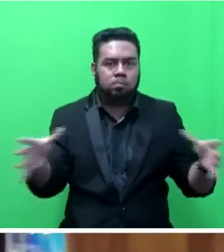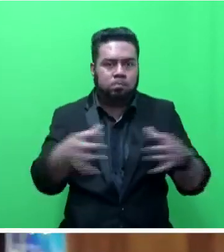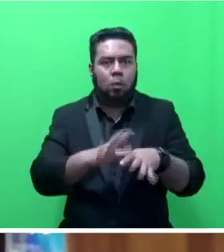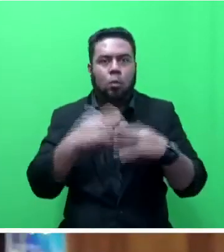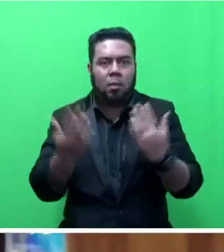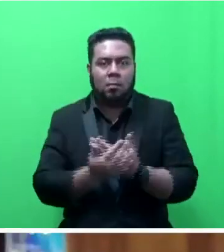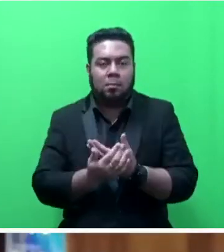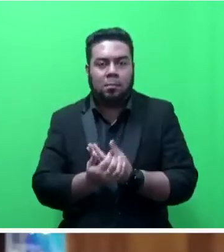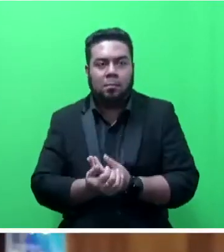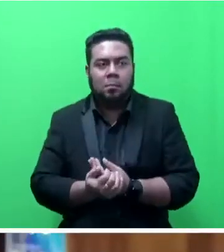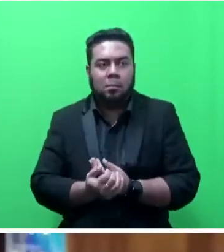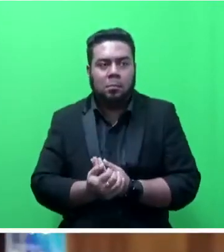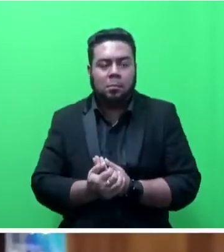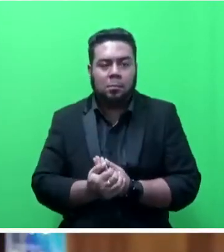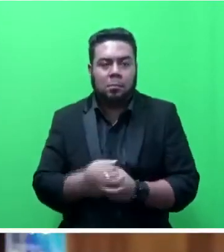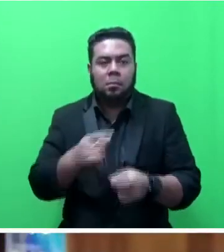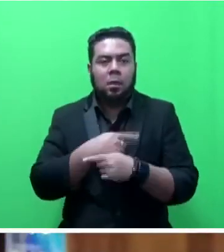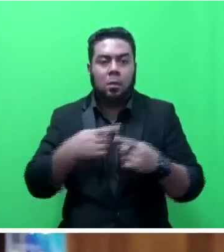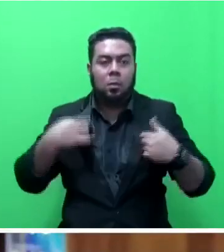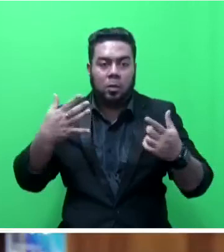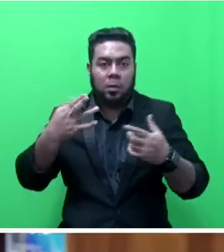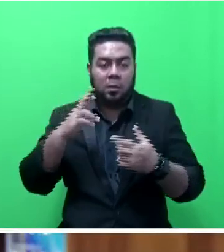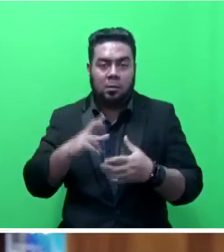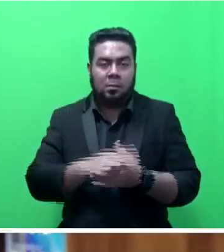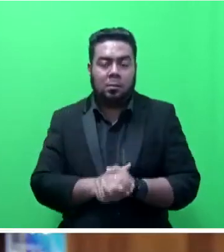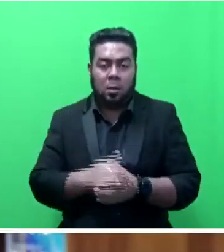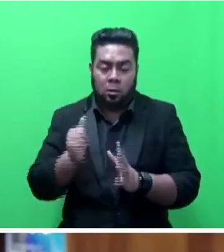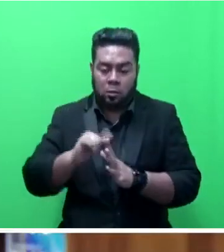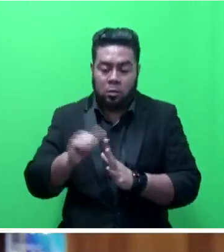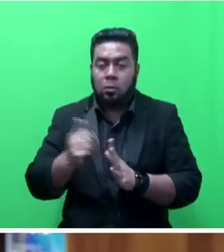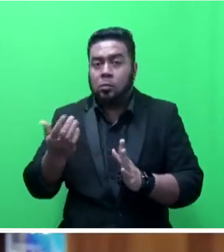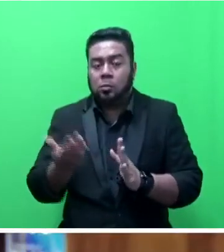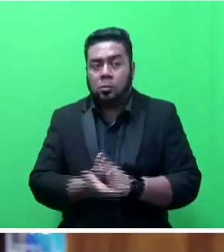Speaker, we are also